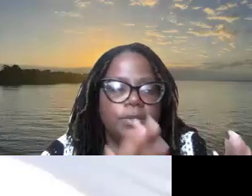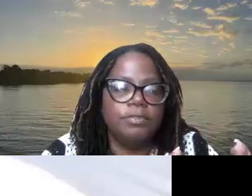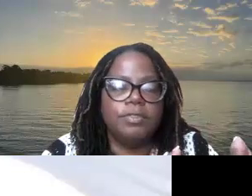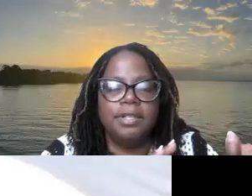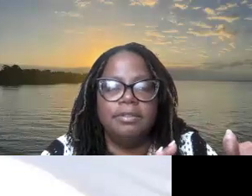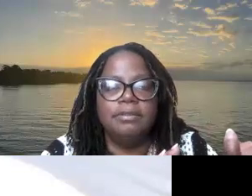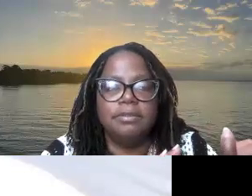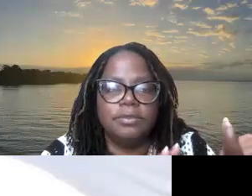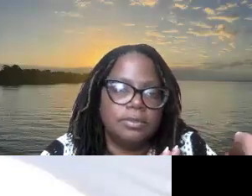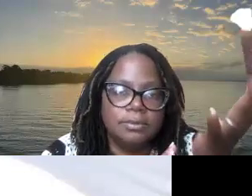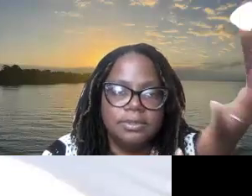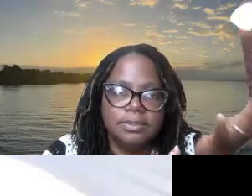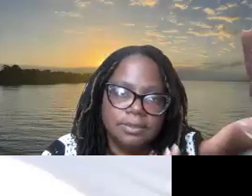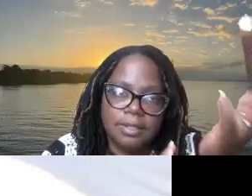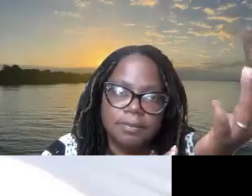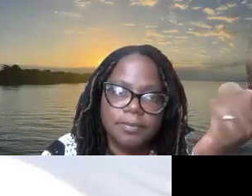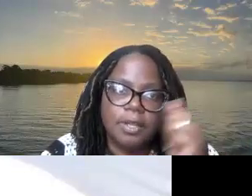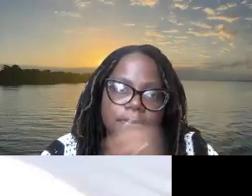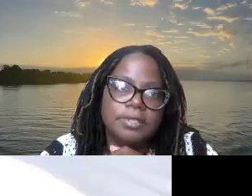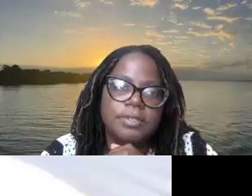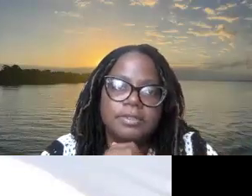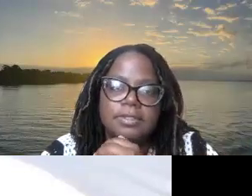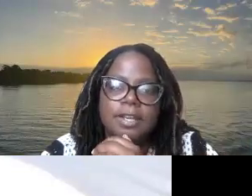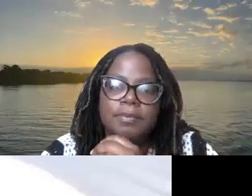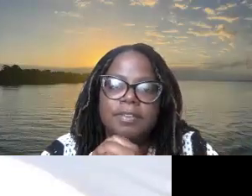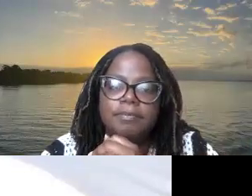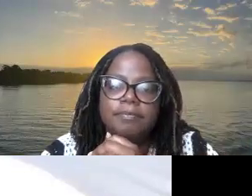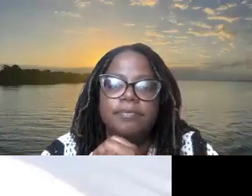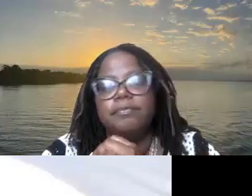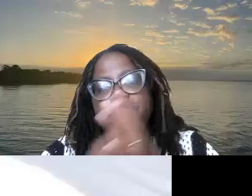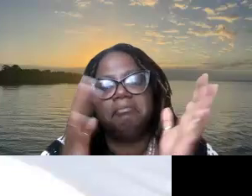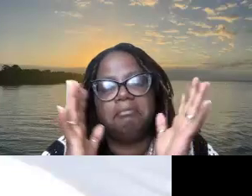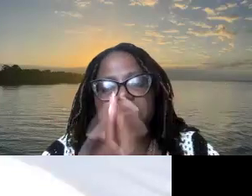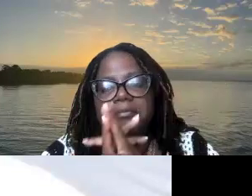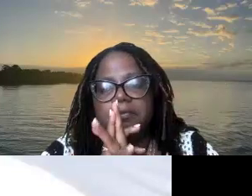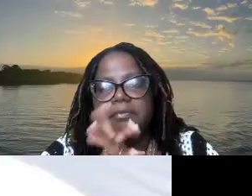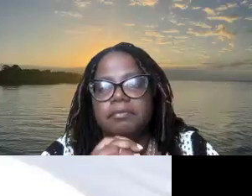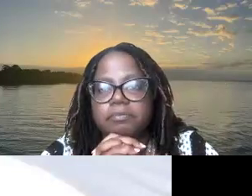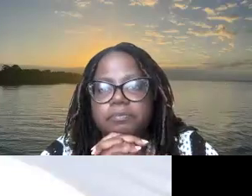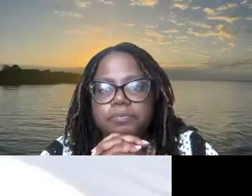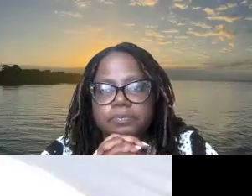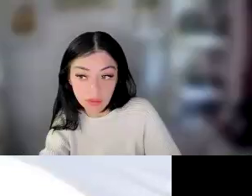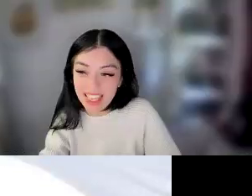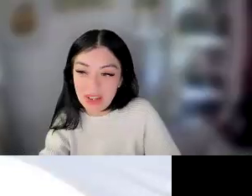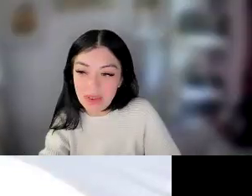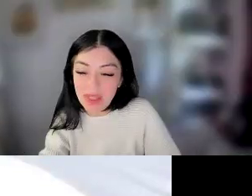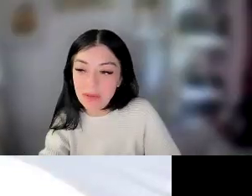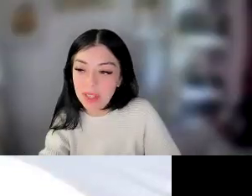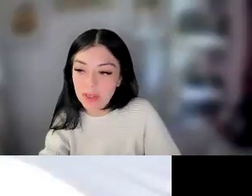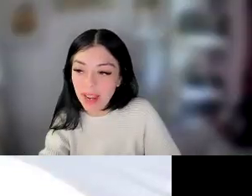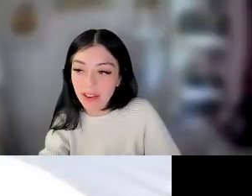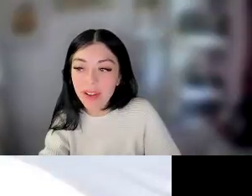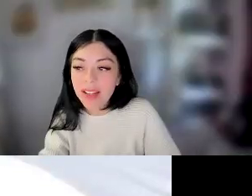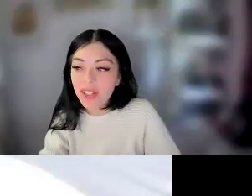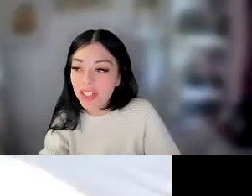Payne's work, but we overlay our own cultural competence work on top of it. Thank you. And